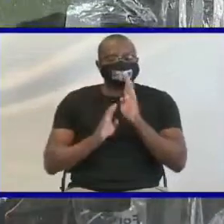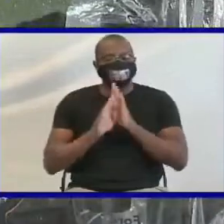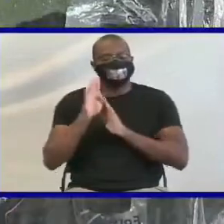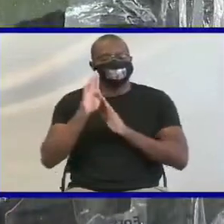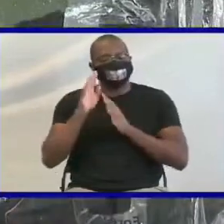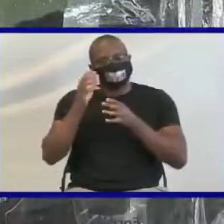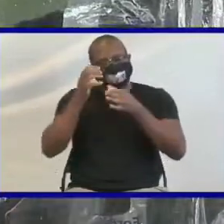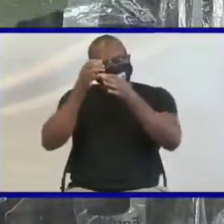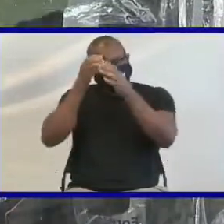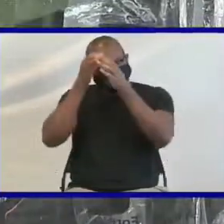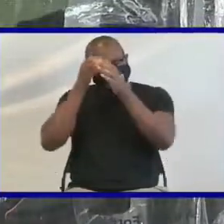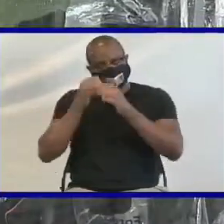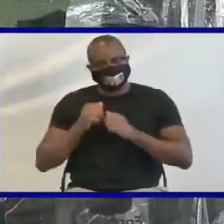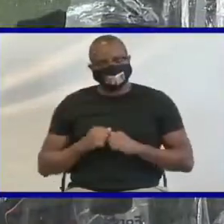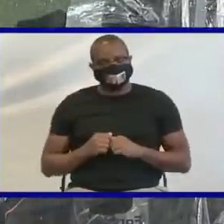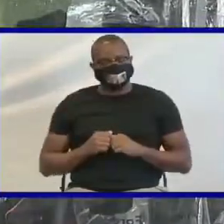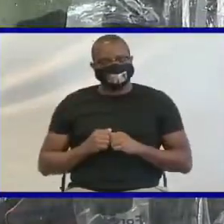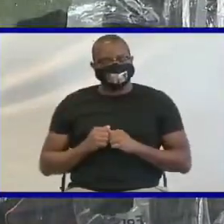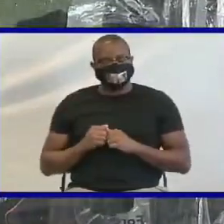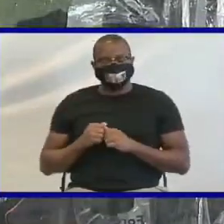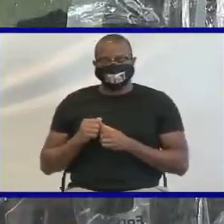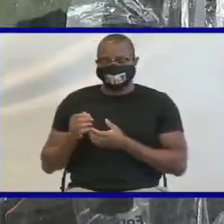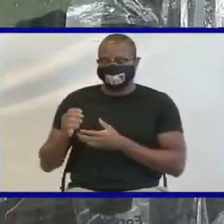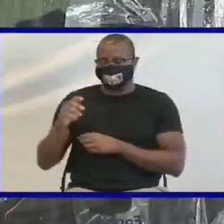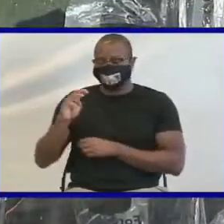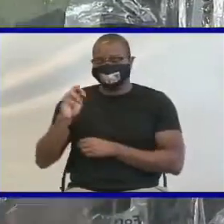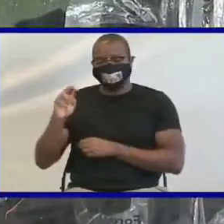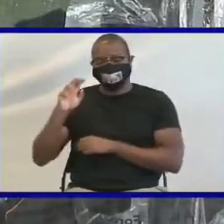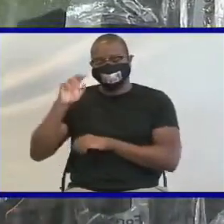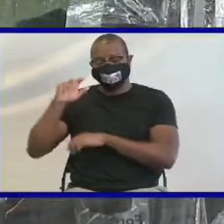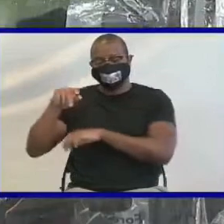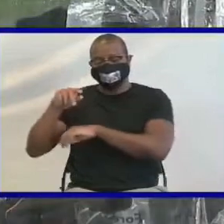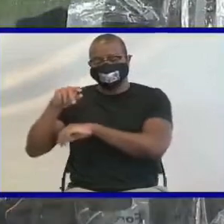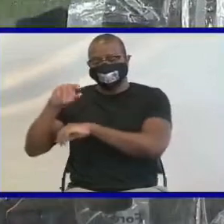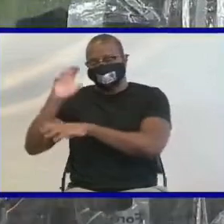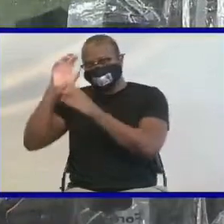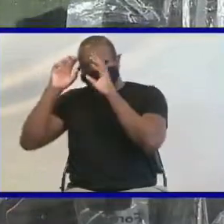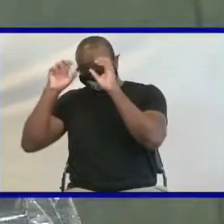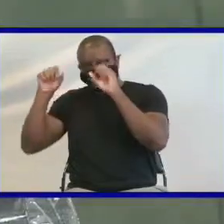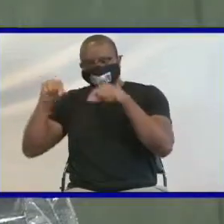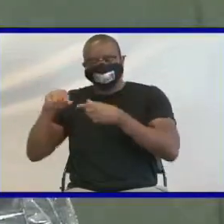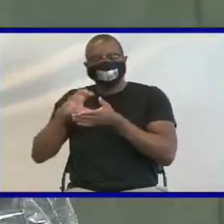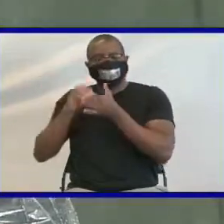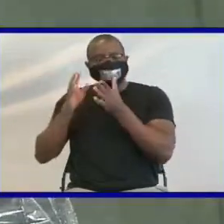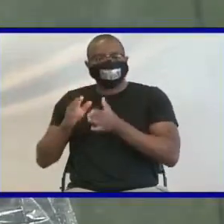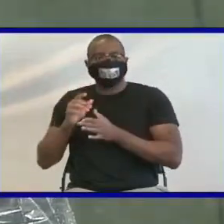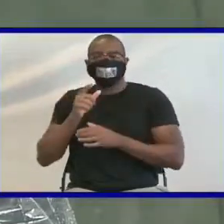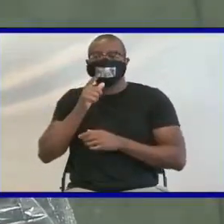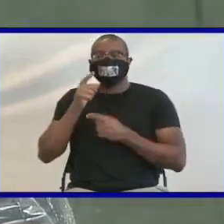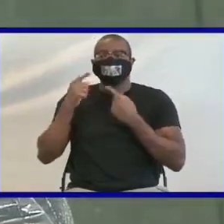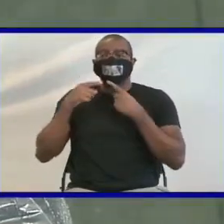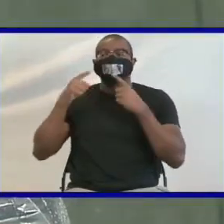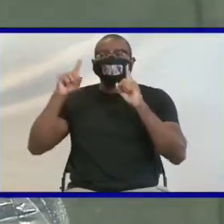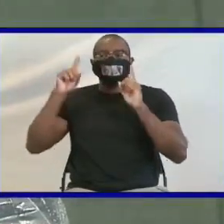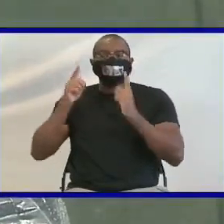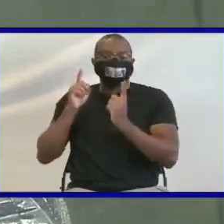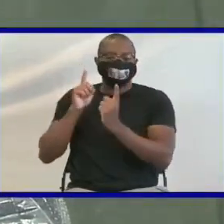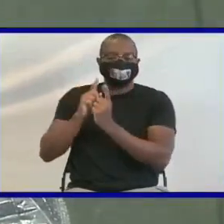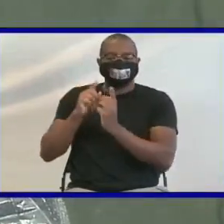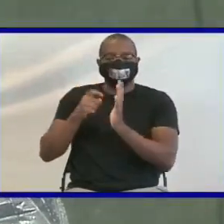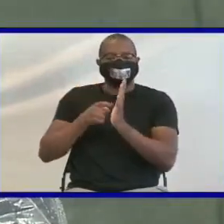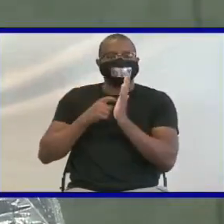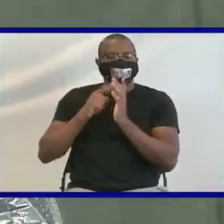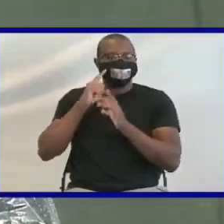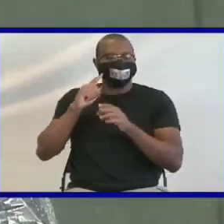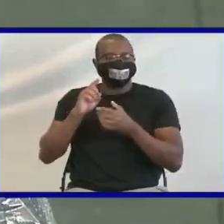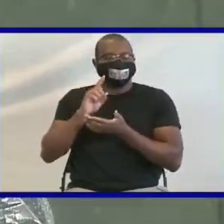creation. Mr. President, these students have successfully fulfilled the requirements of the graduate school.